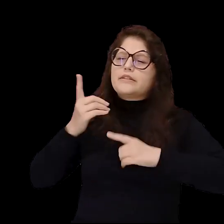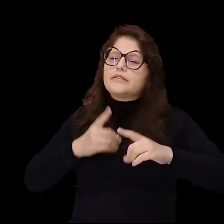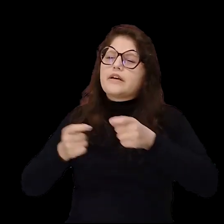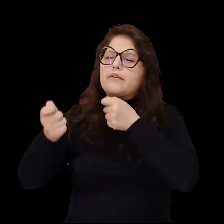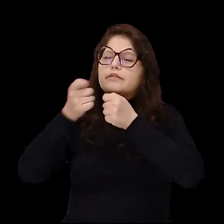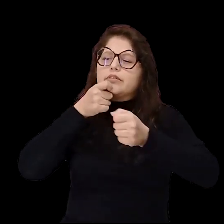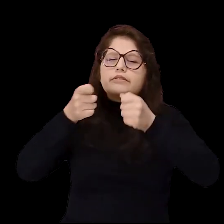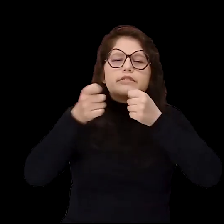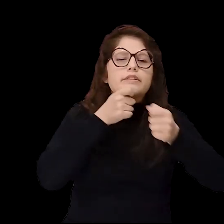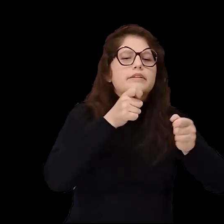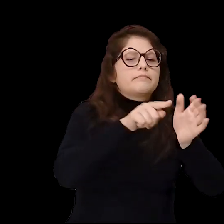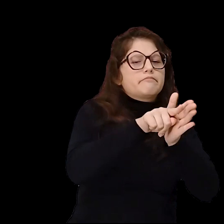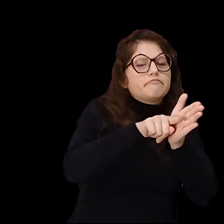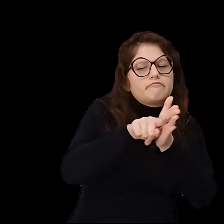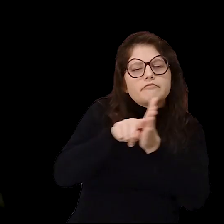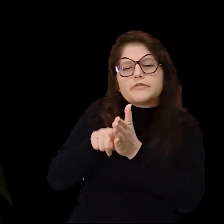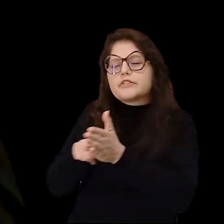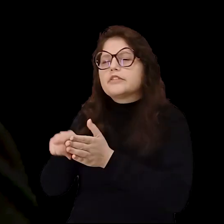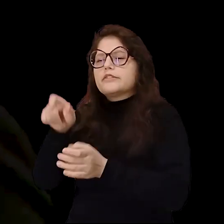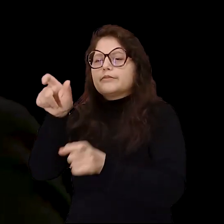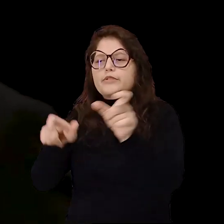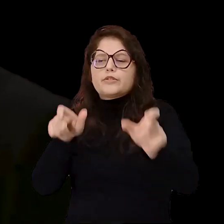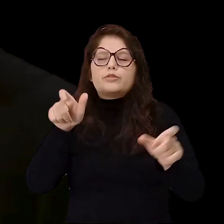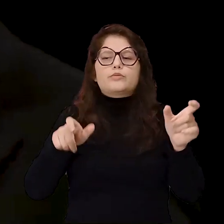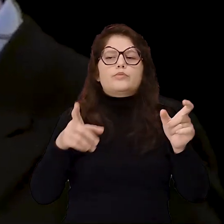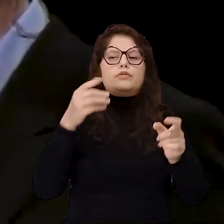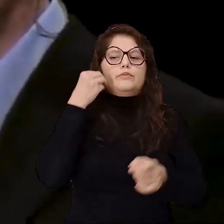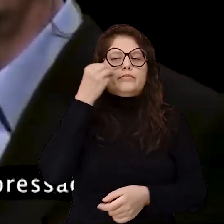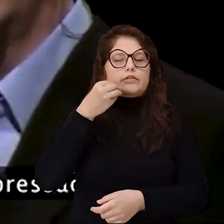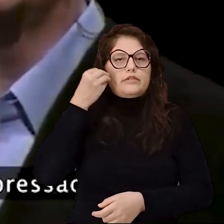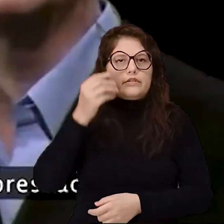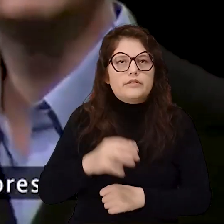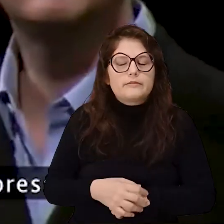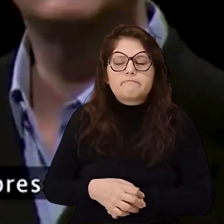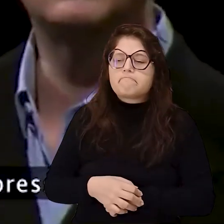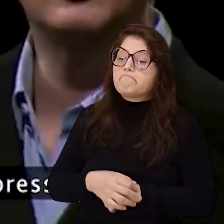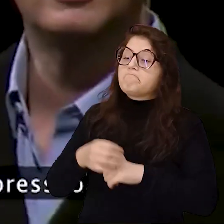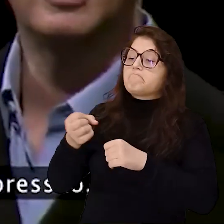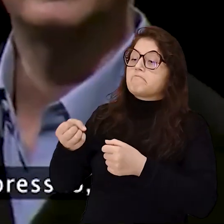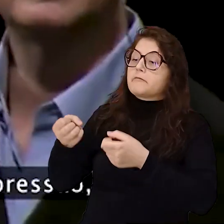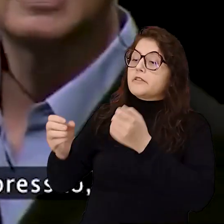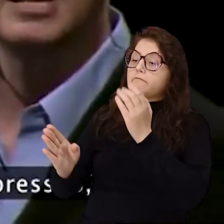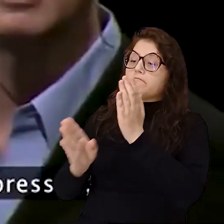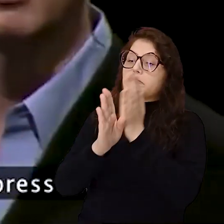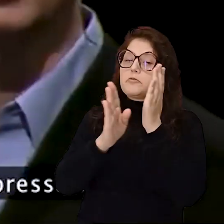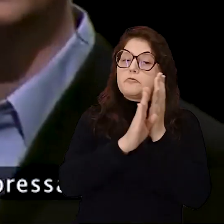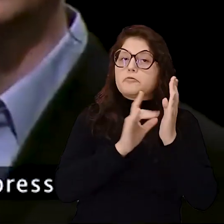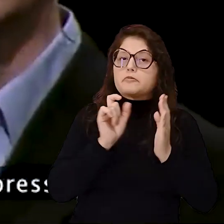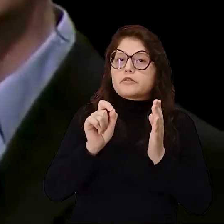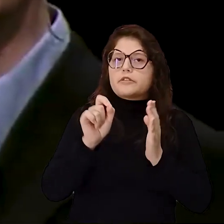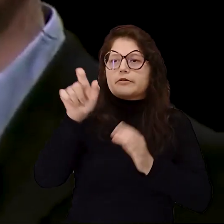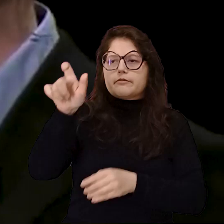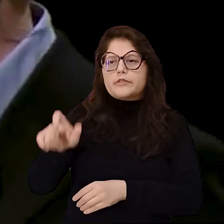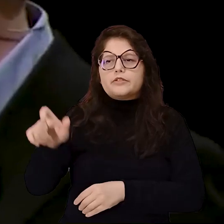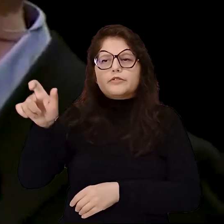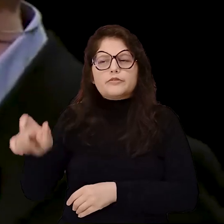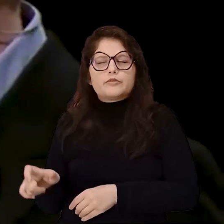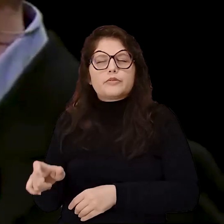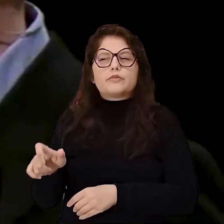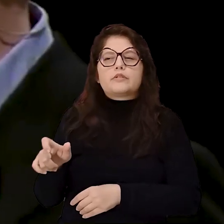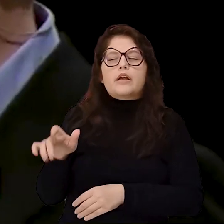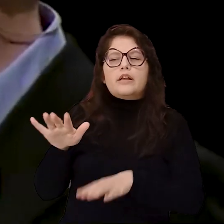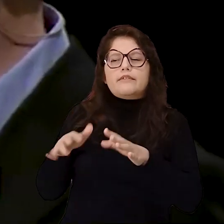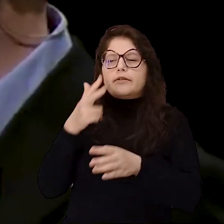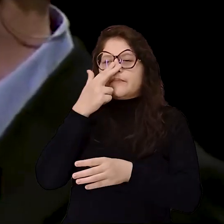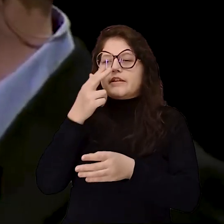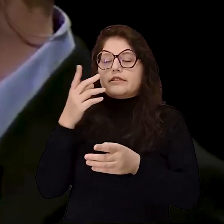much grief at far too slight a cause. As I set out to understand depression and to interview people